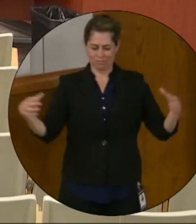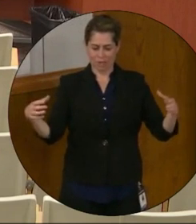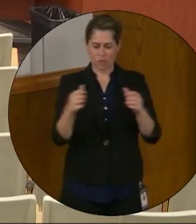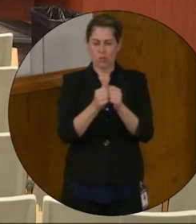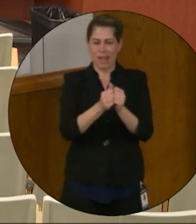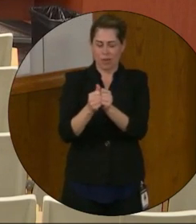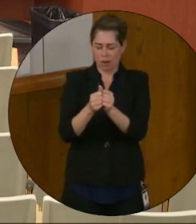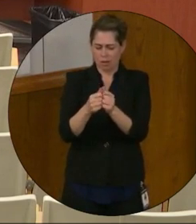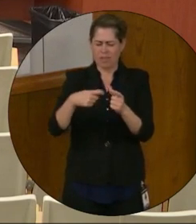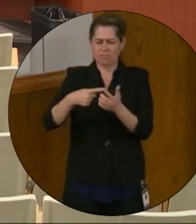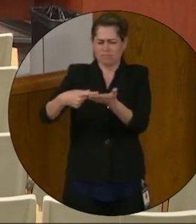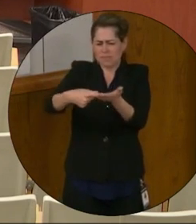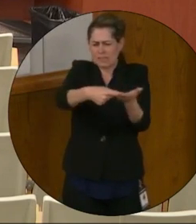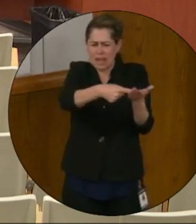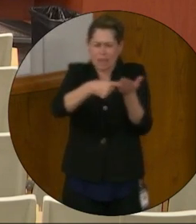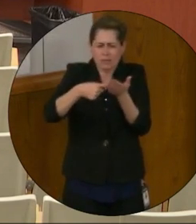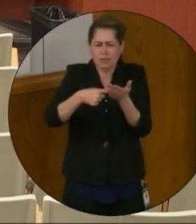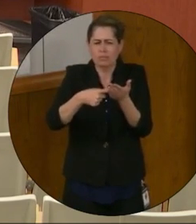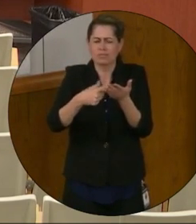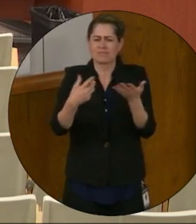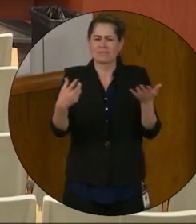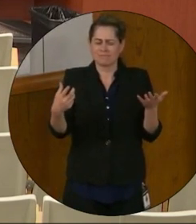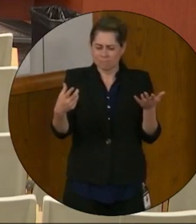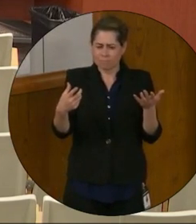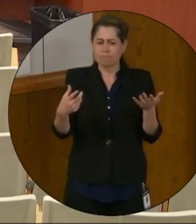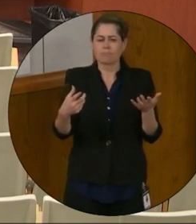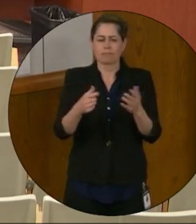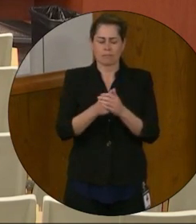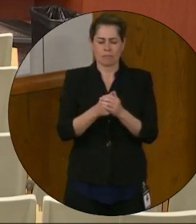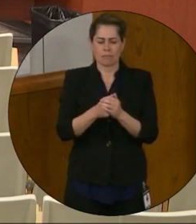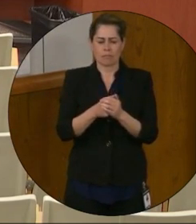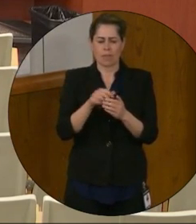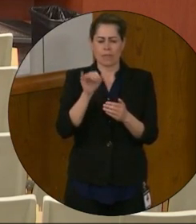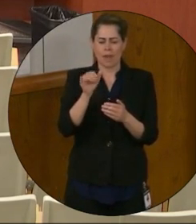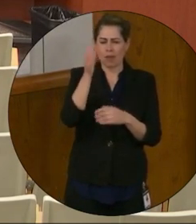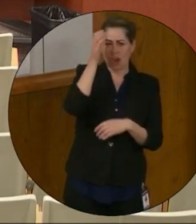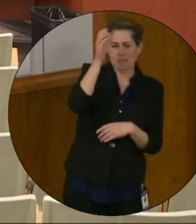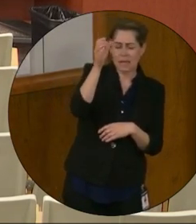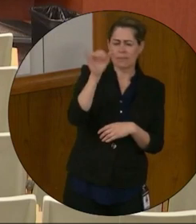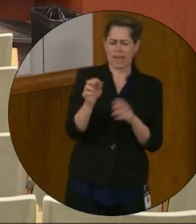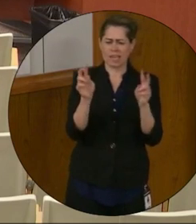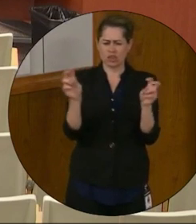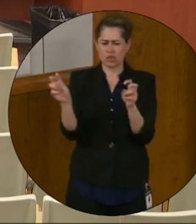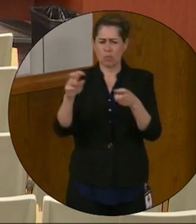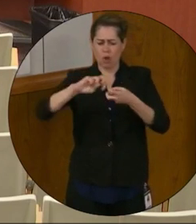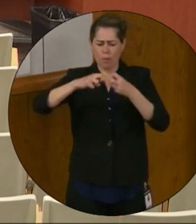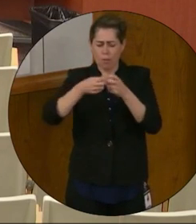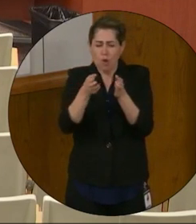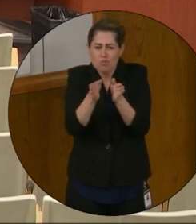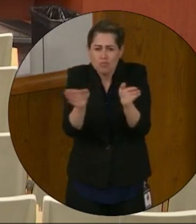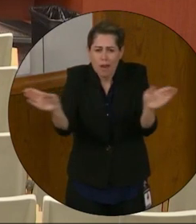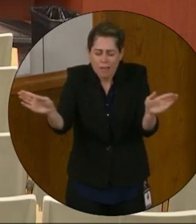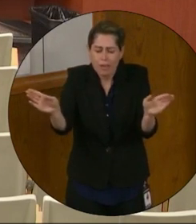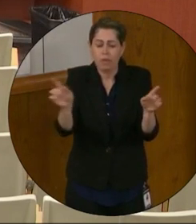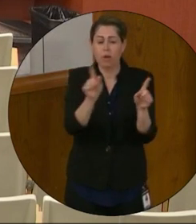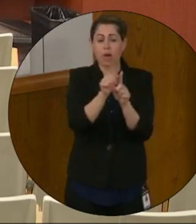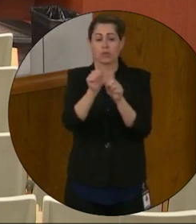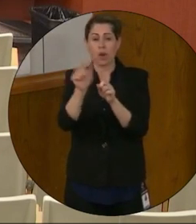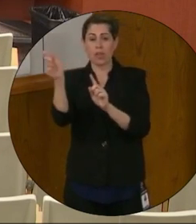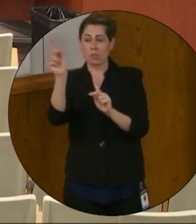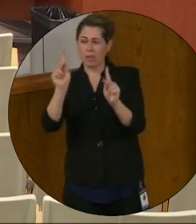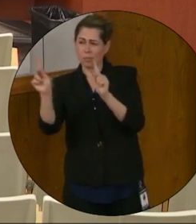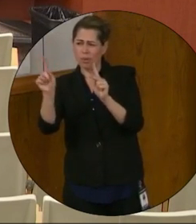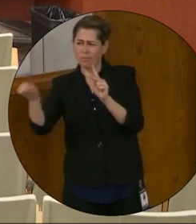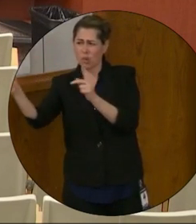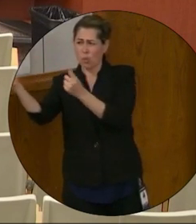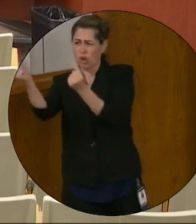what the ownership of that is. So I think maybe talking about the issue broadly and then what other people are also doing